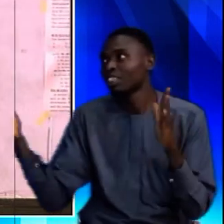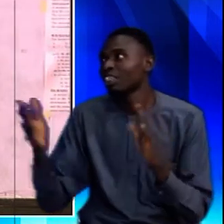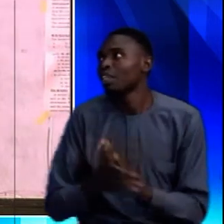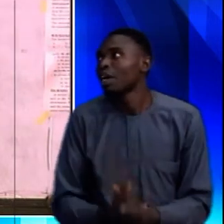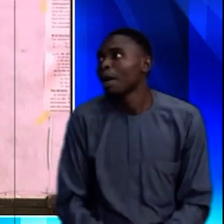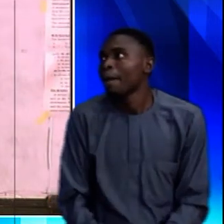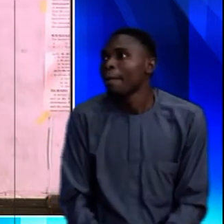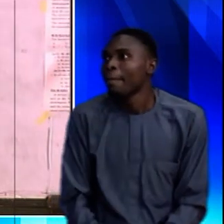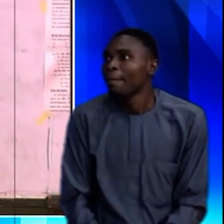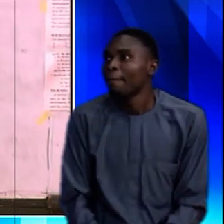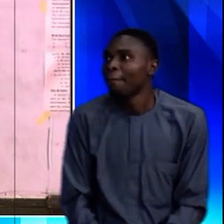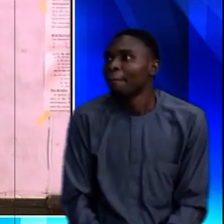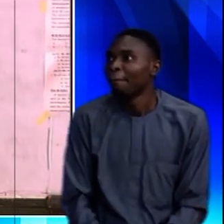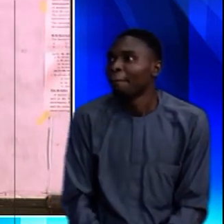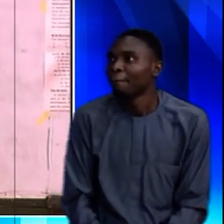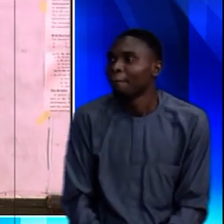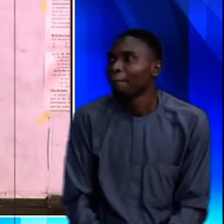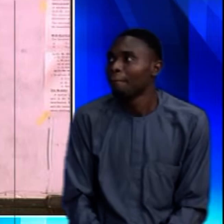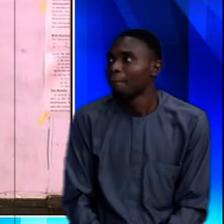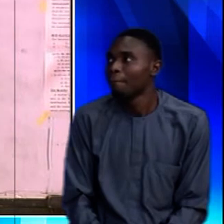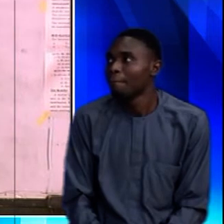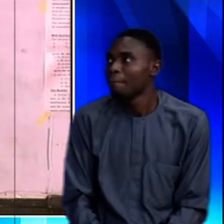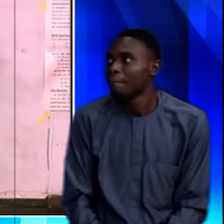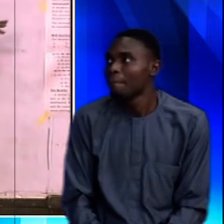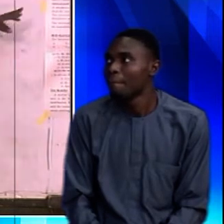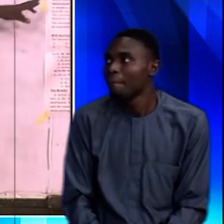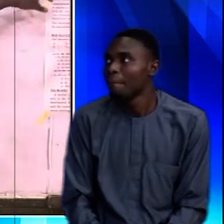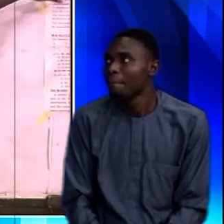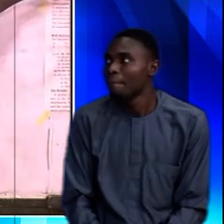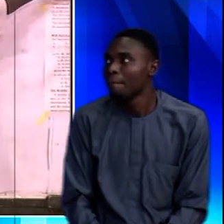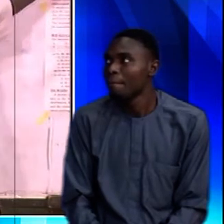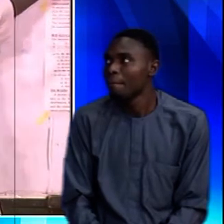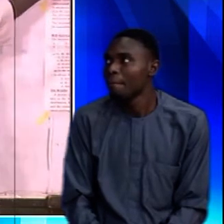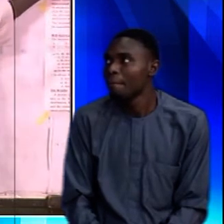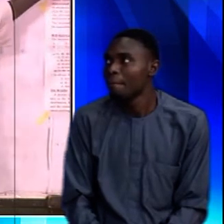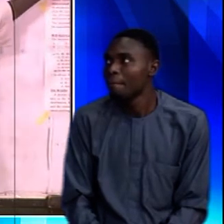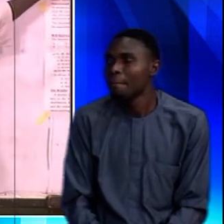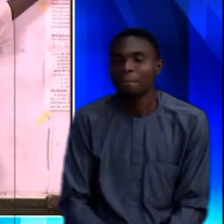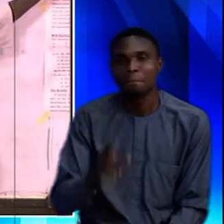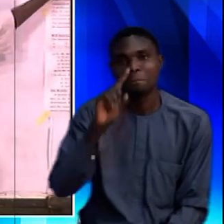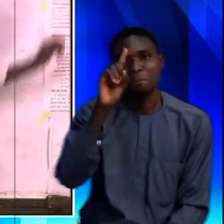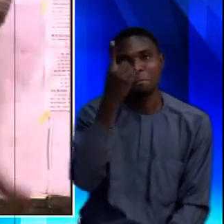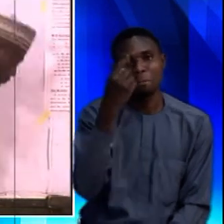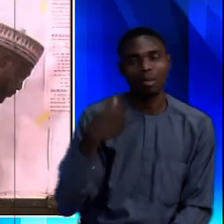product get into the hand of the final consumer. One, we have producer